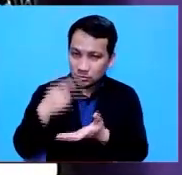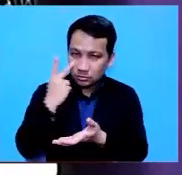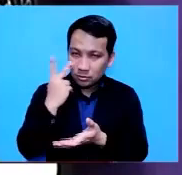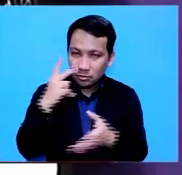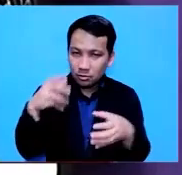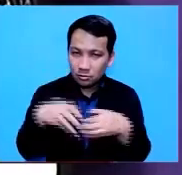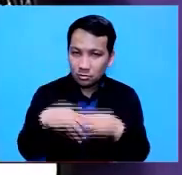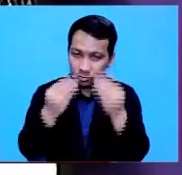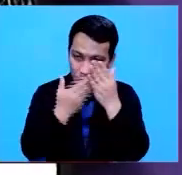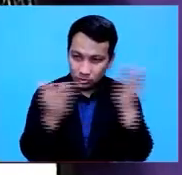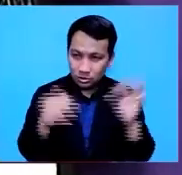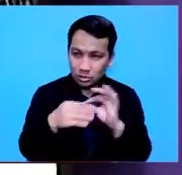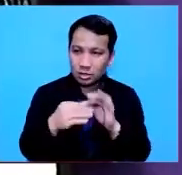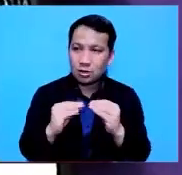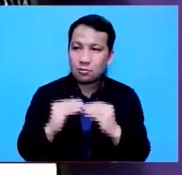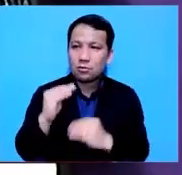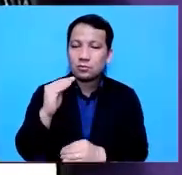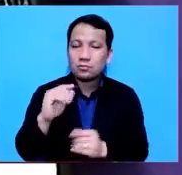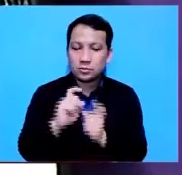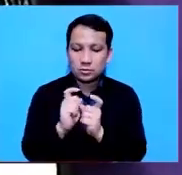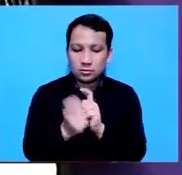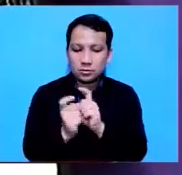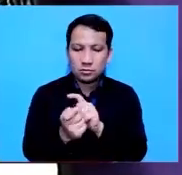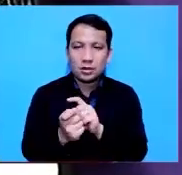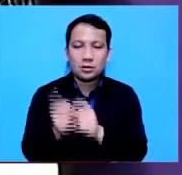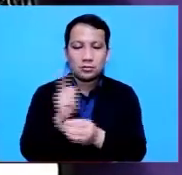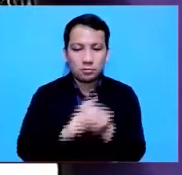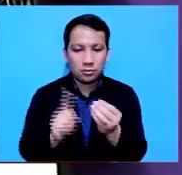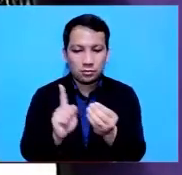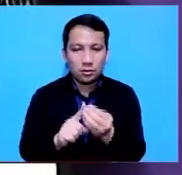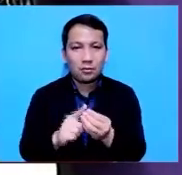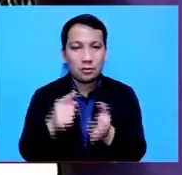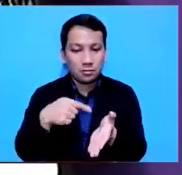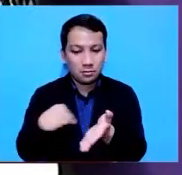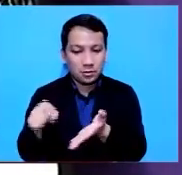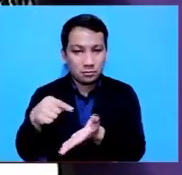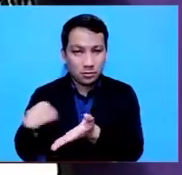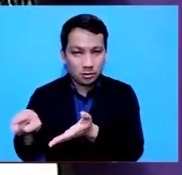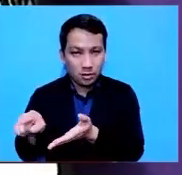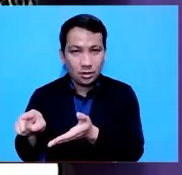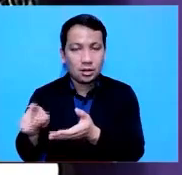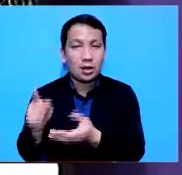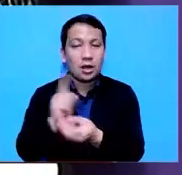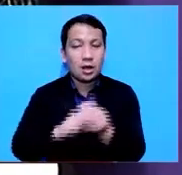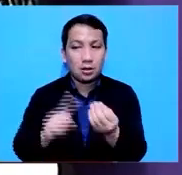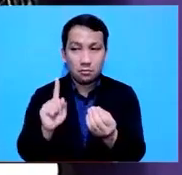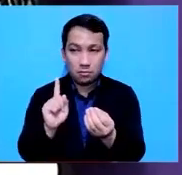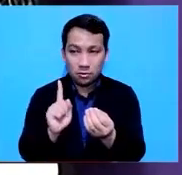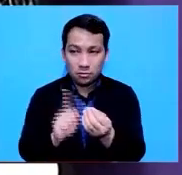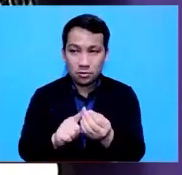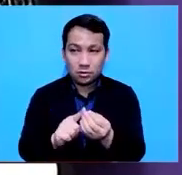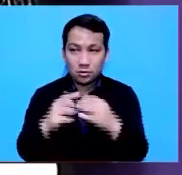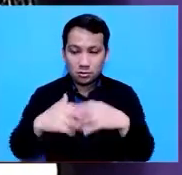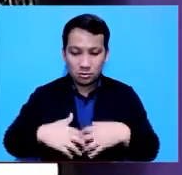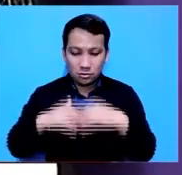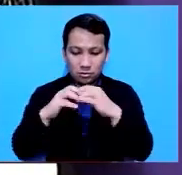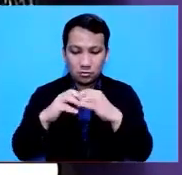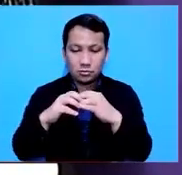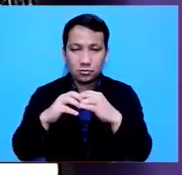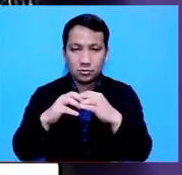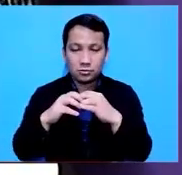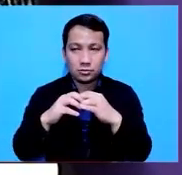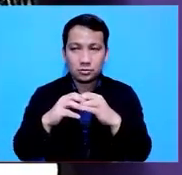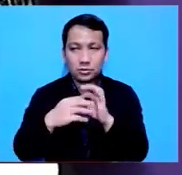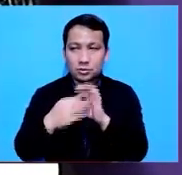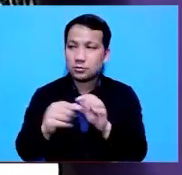we need to adjust, especially yung mga payments natin for the construction, for the infrastructure sector